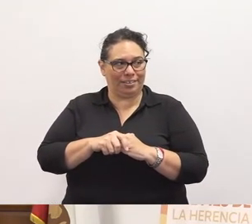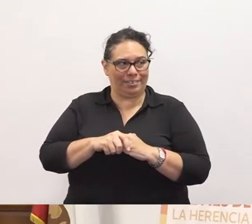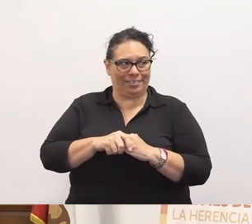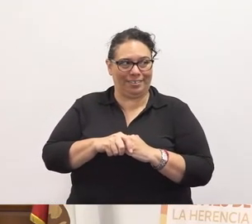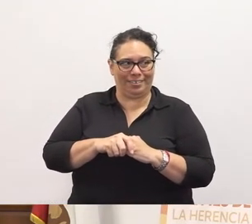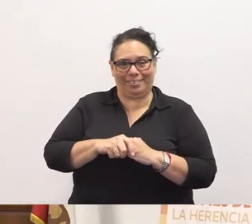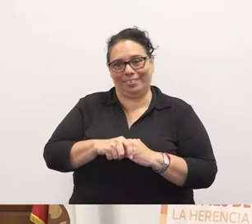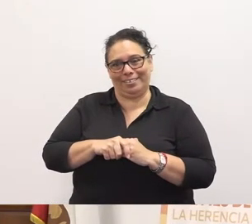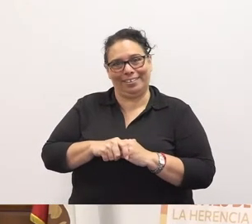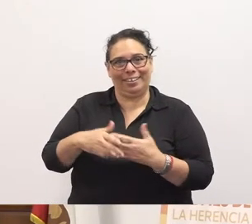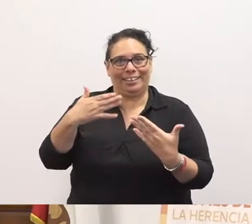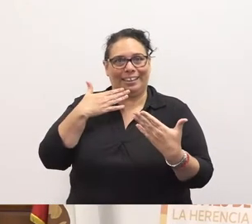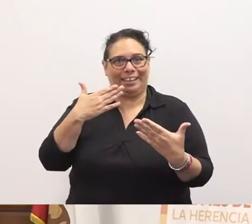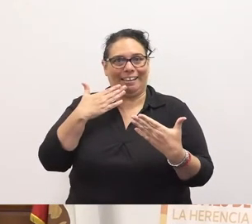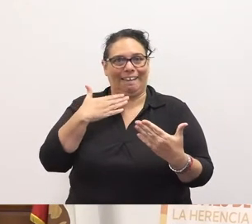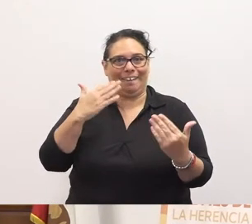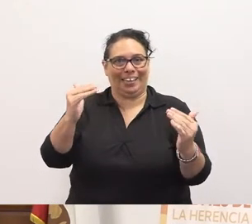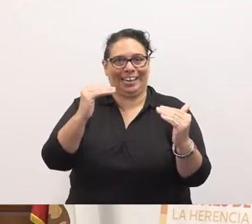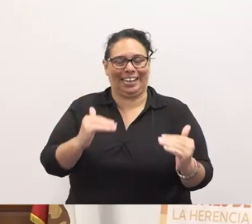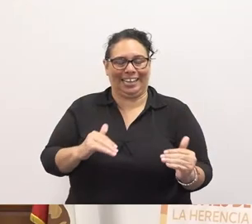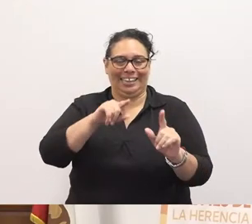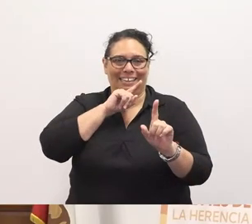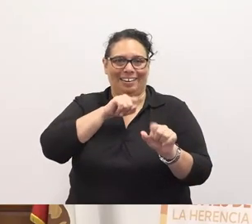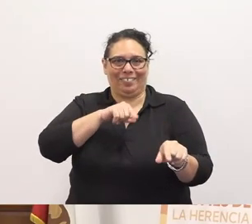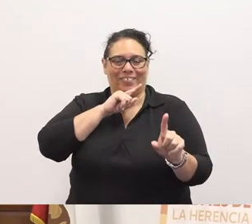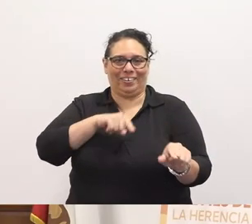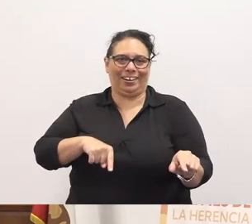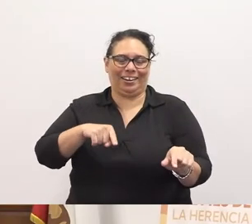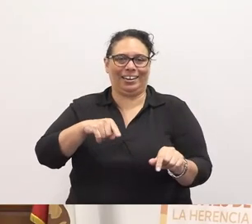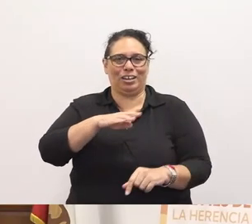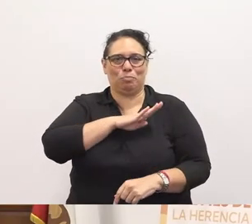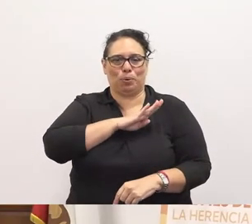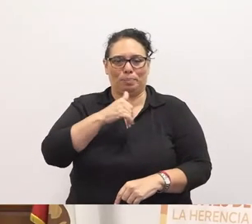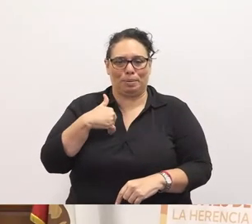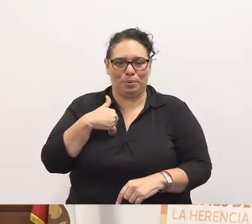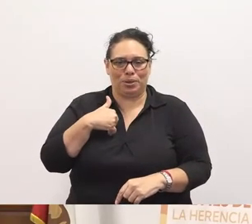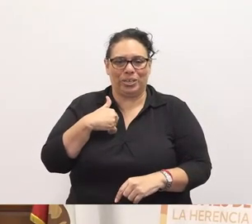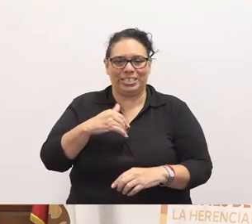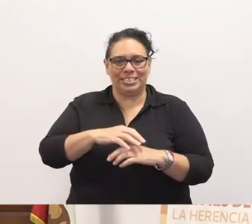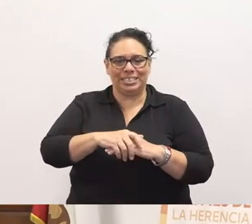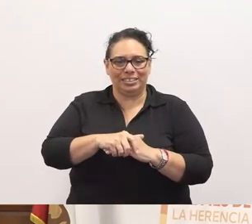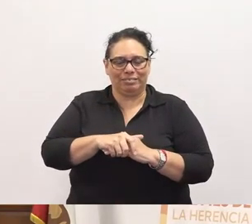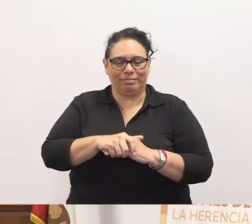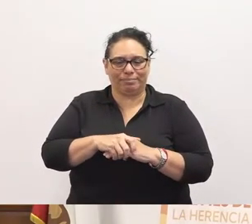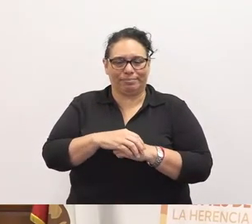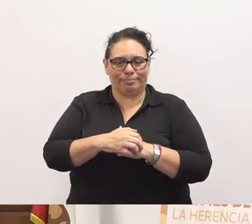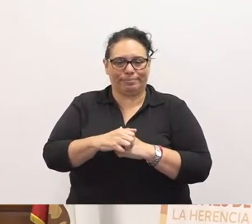Thank you. Next, we have report of board members.